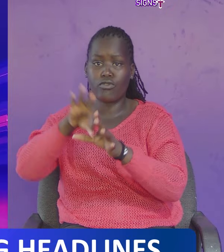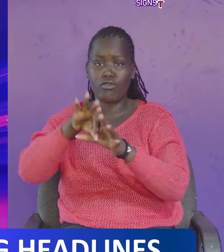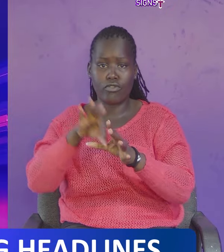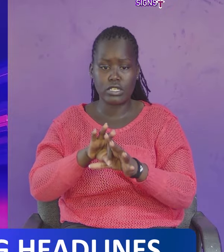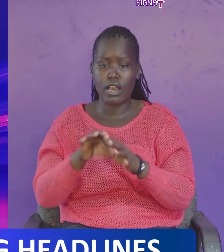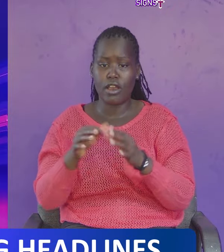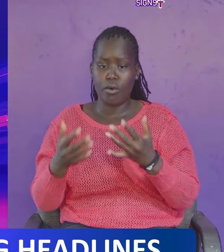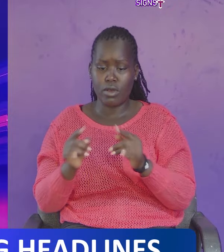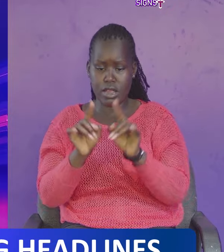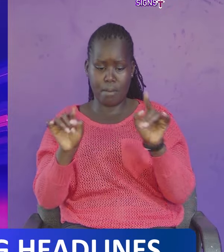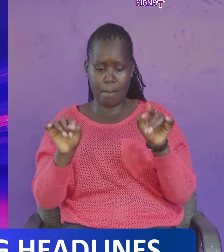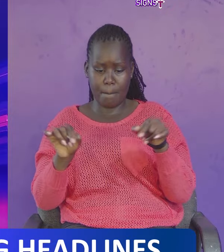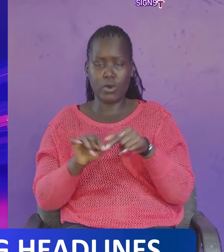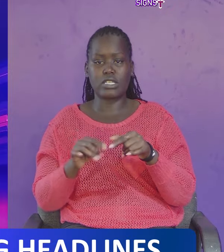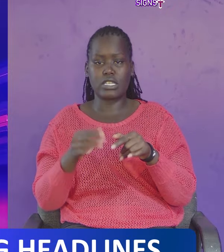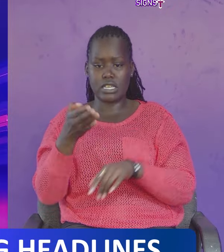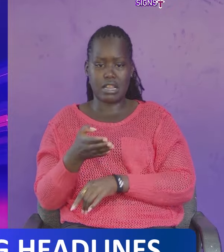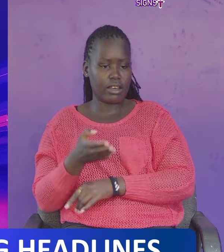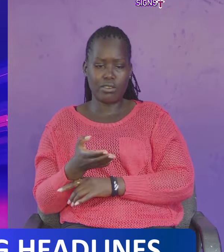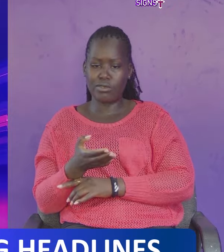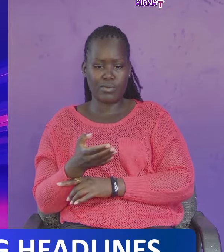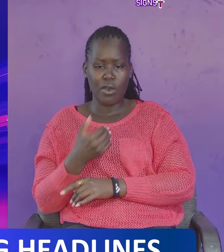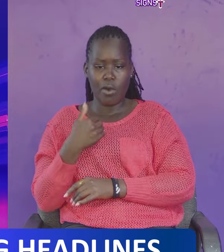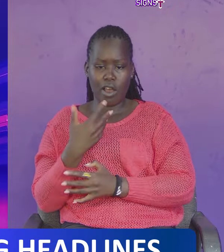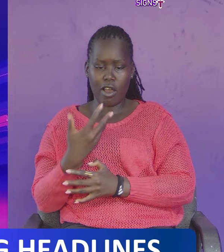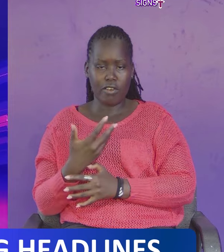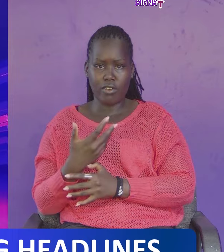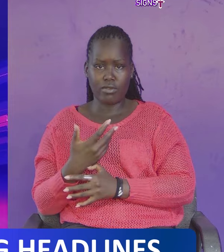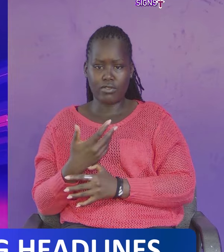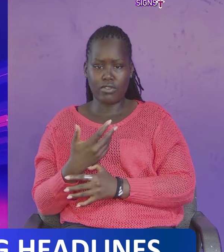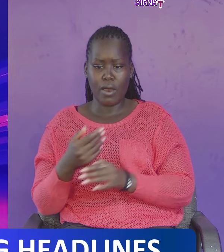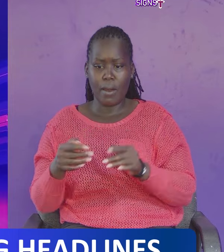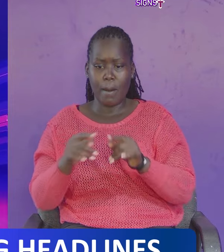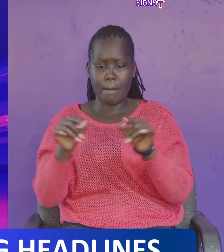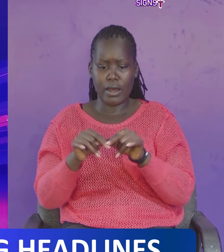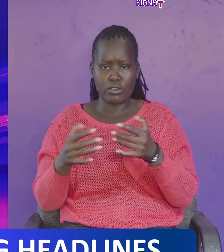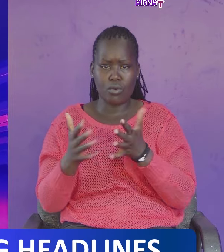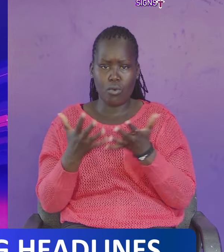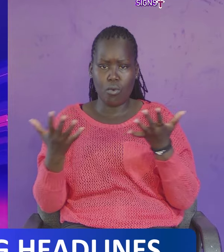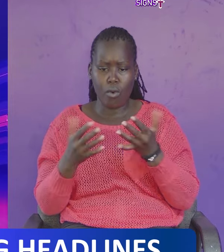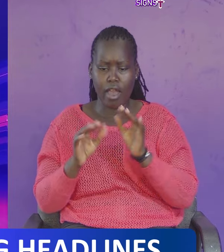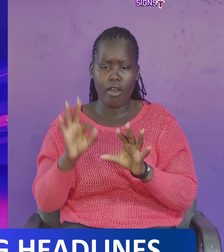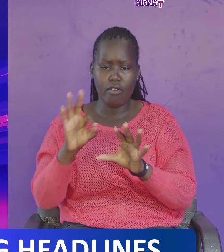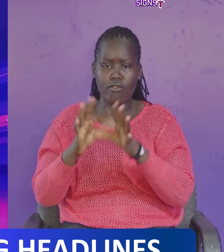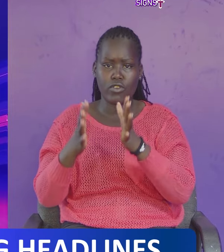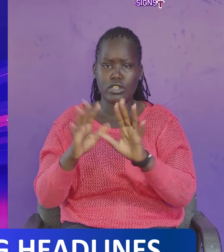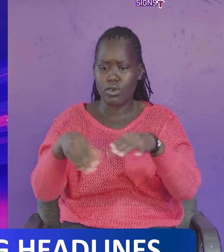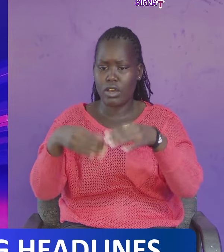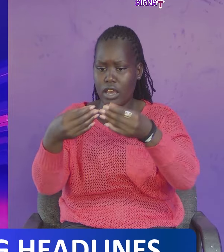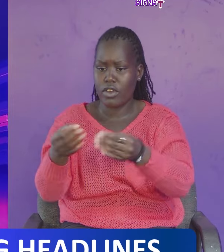boxes were set up, there were instances of ballot stuffing where voters were issued multiple ballots to